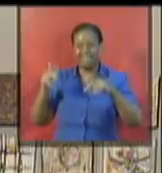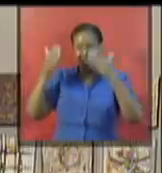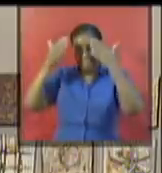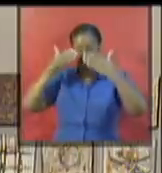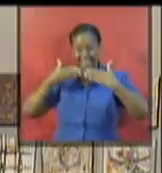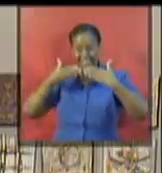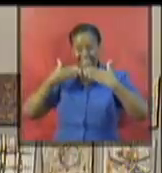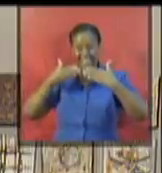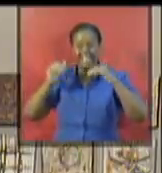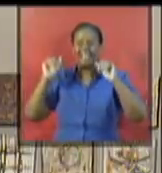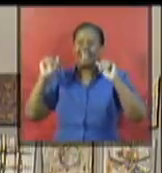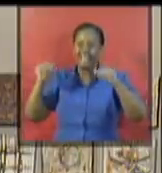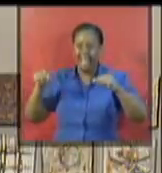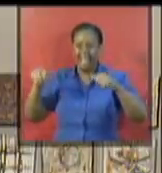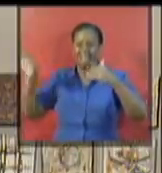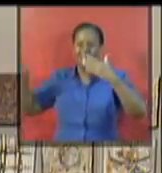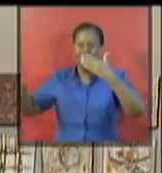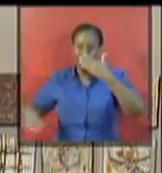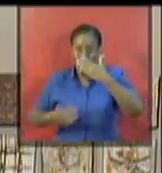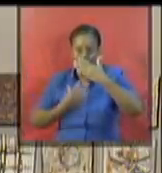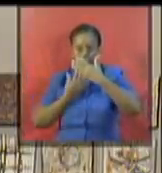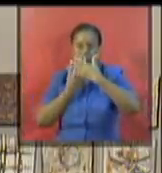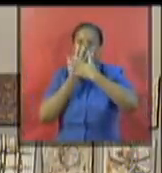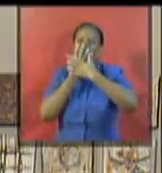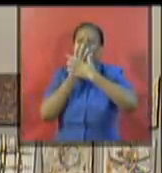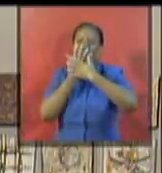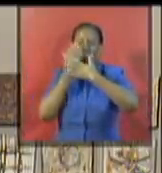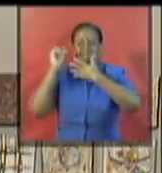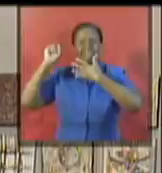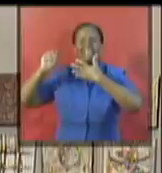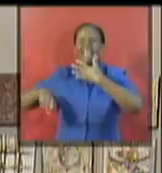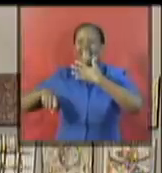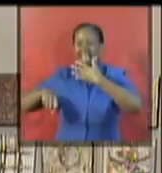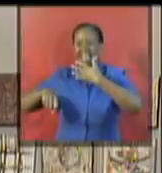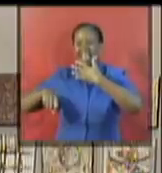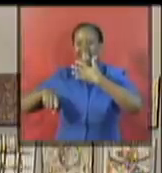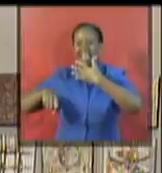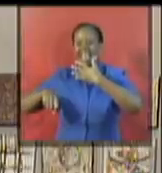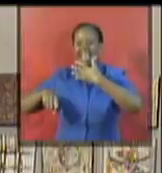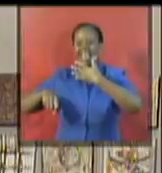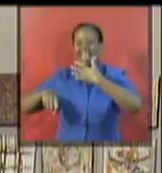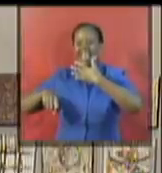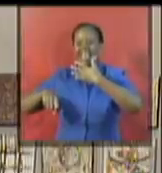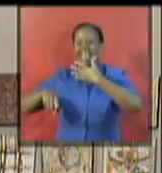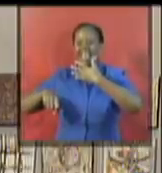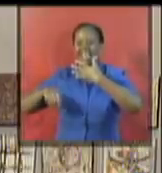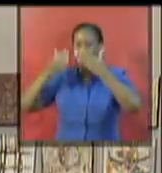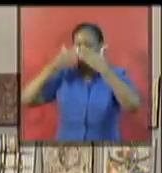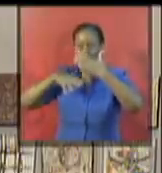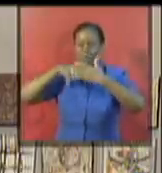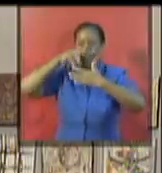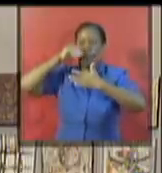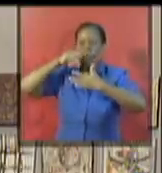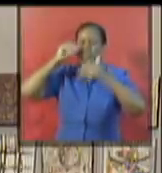contract COVID-19 because they're still able to breathe. Virus particles can move around the face